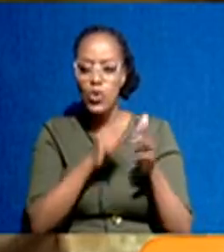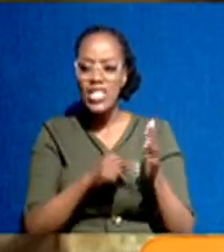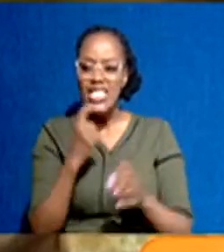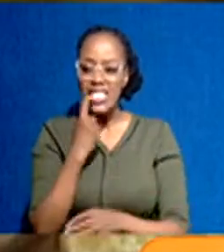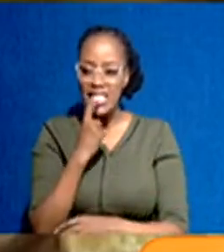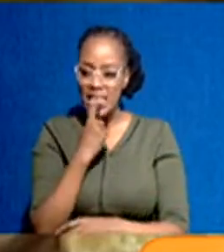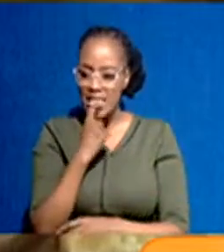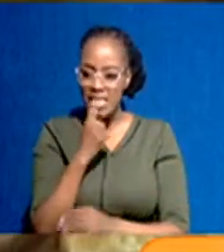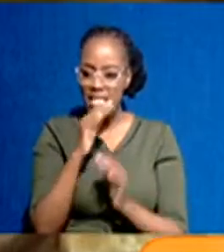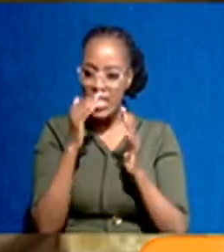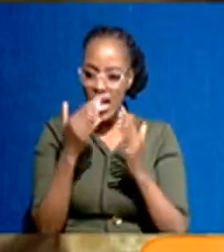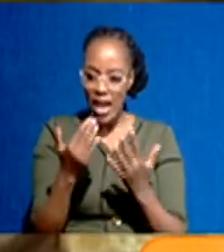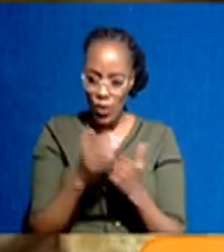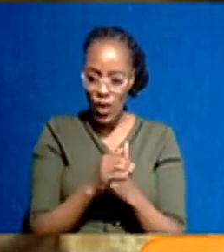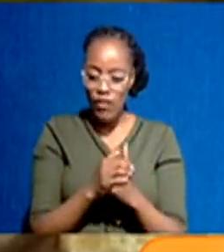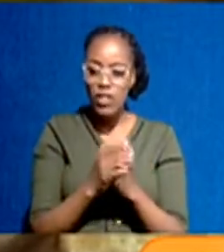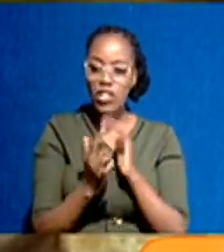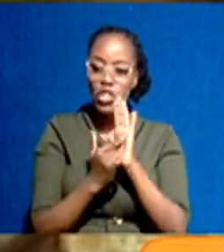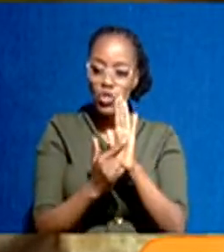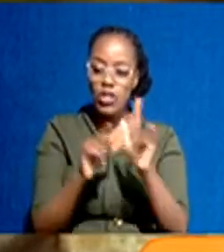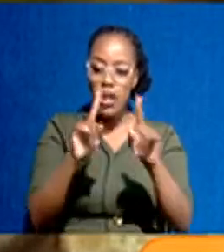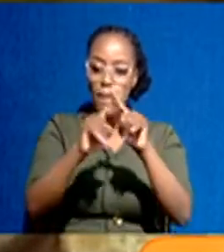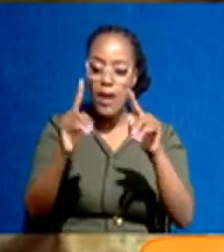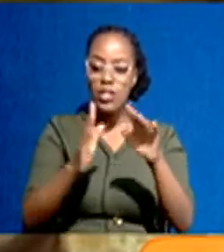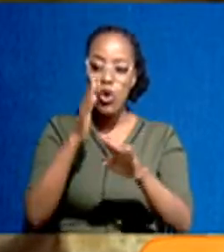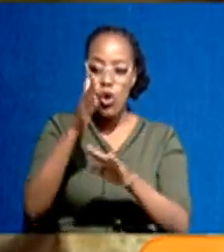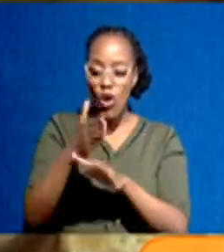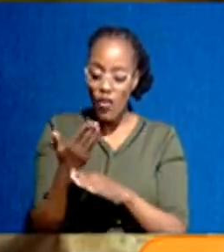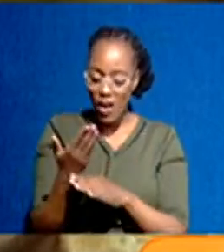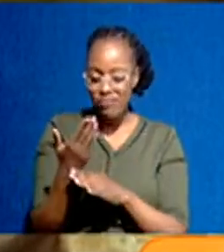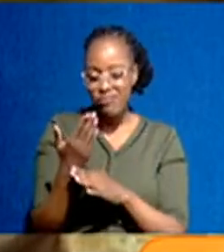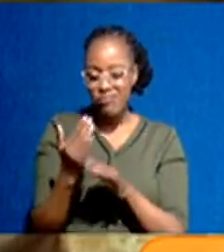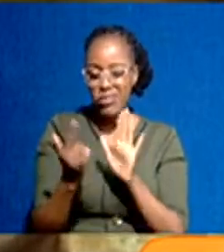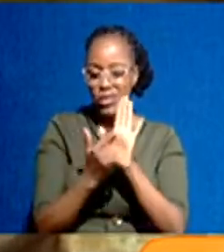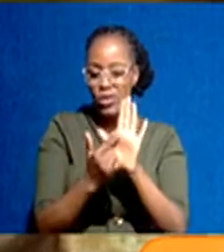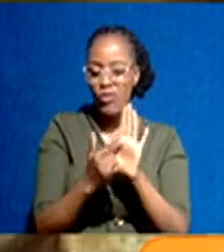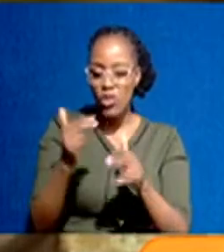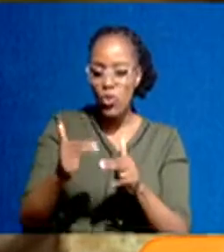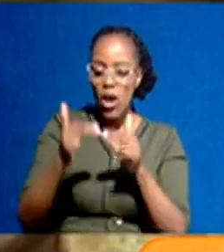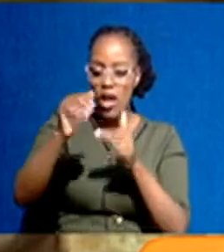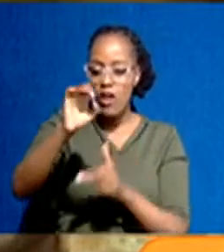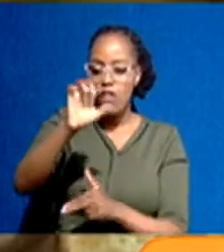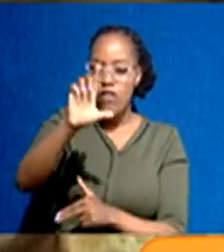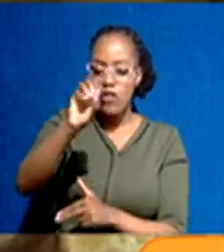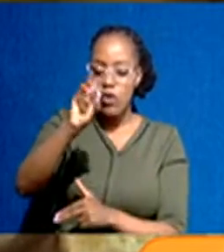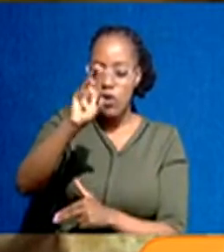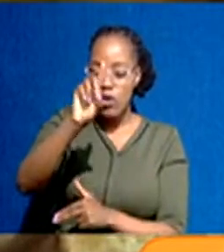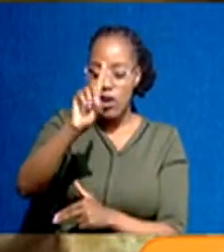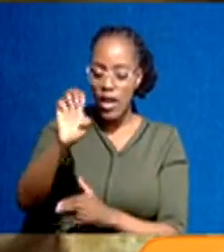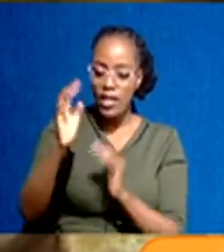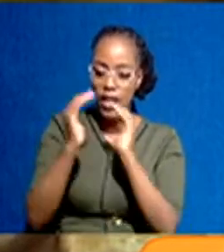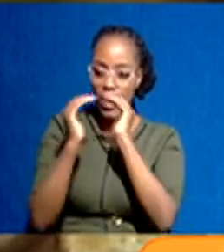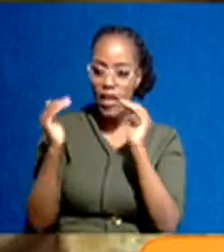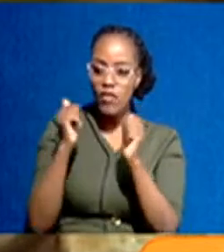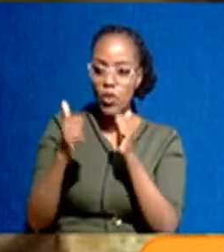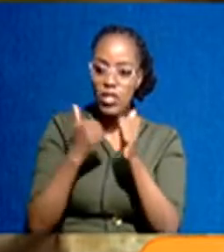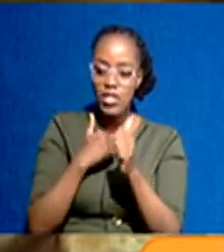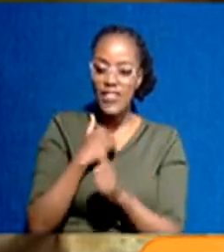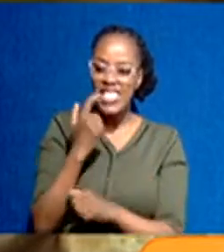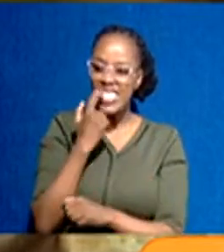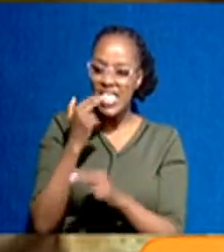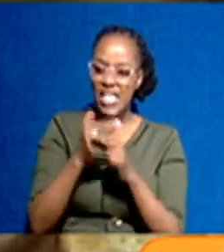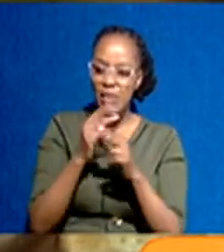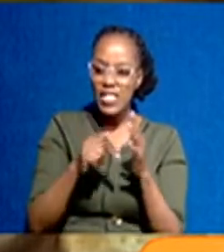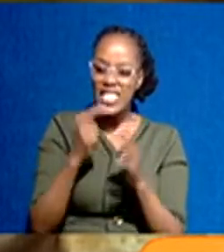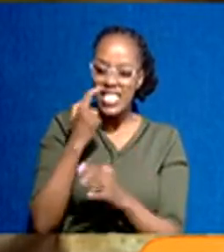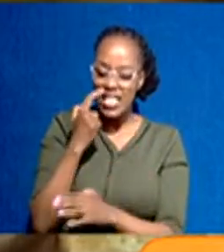teeth, especially in children. Well, overexposure to high fluoride levels causes a condition in the teeth known as